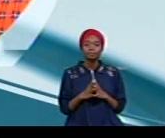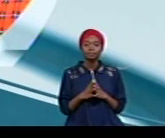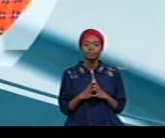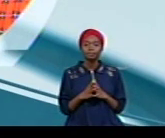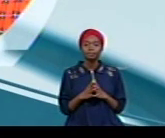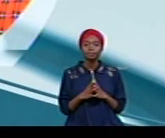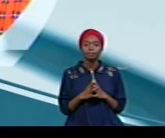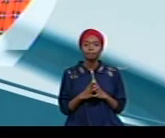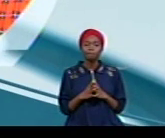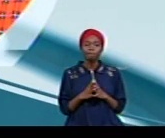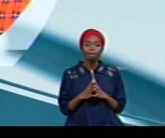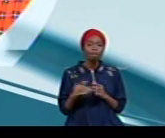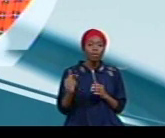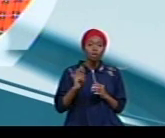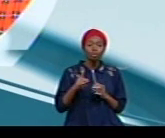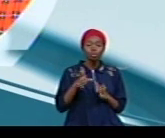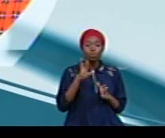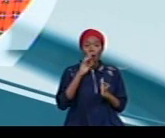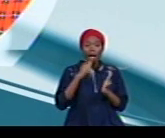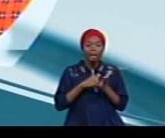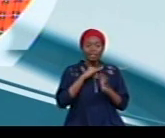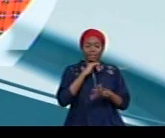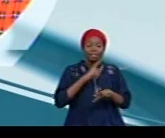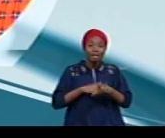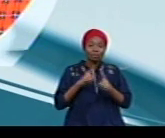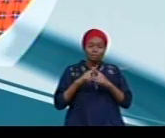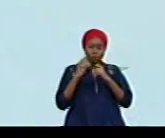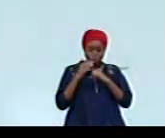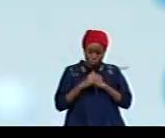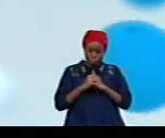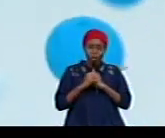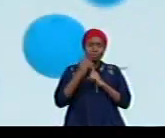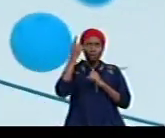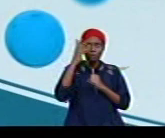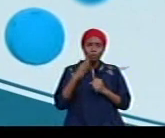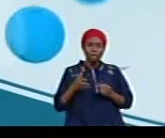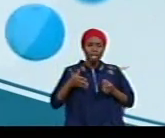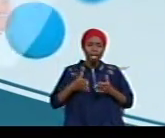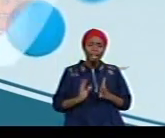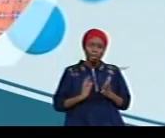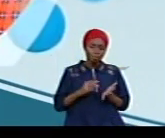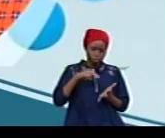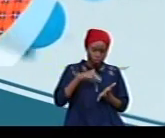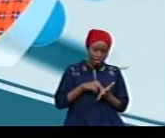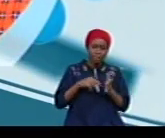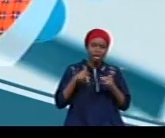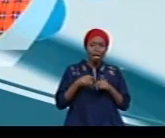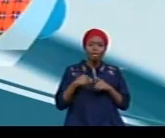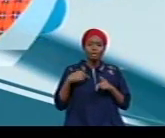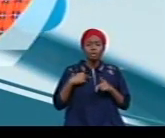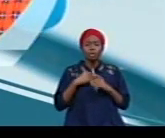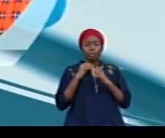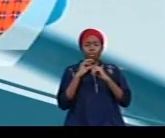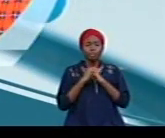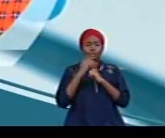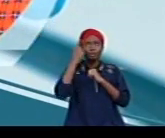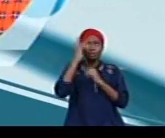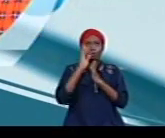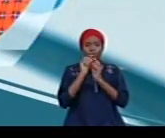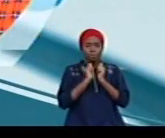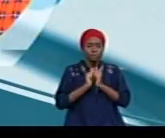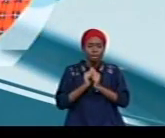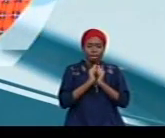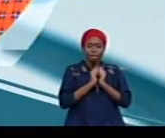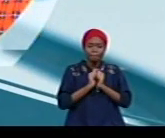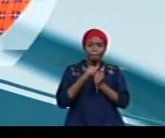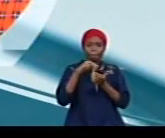Wherever you are, it's time to worship God. Let's rise up on our feet, please, as we worship God together. Rise up